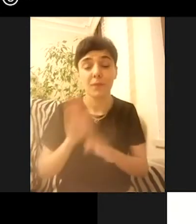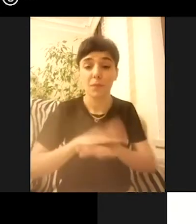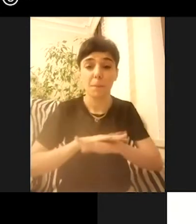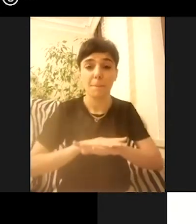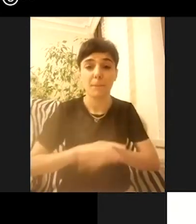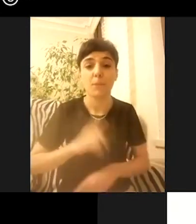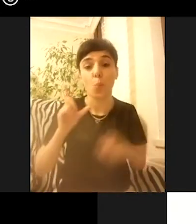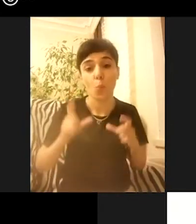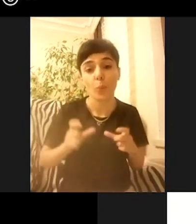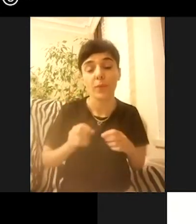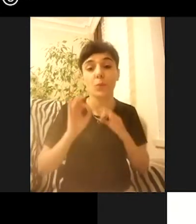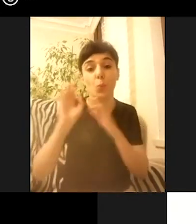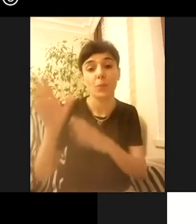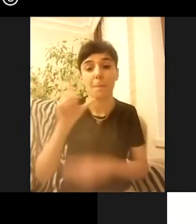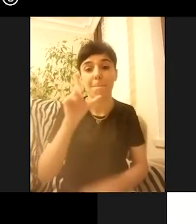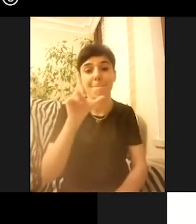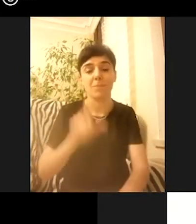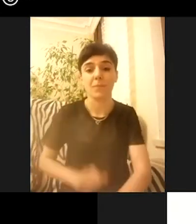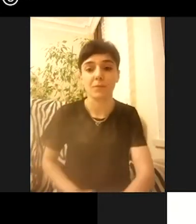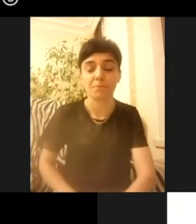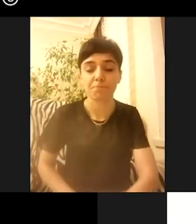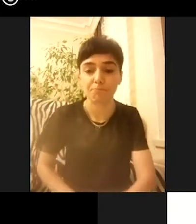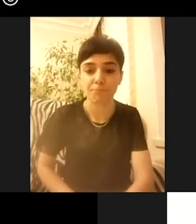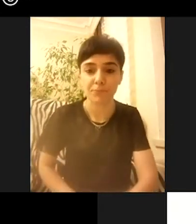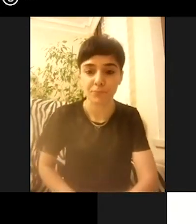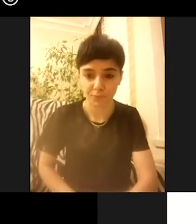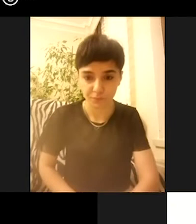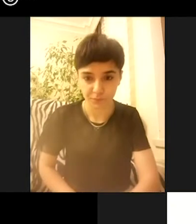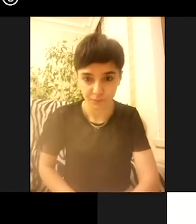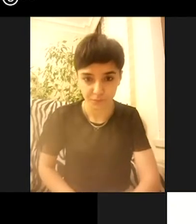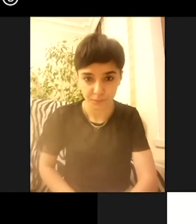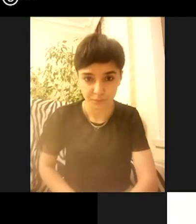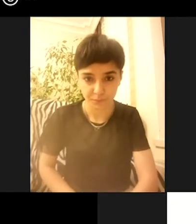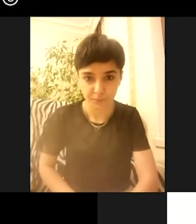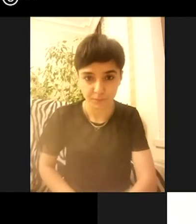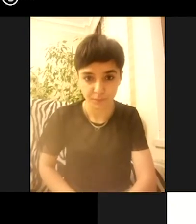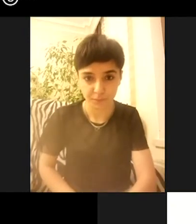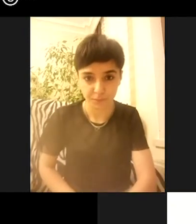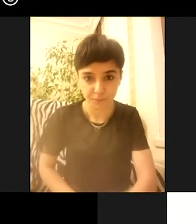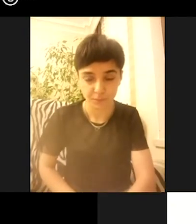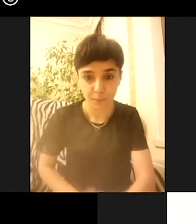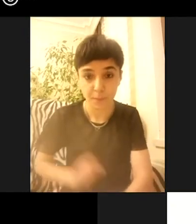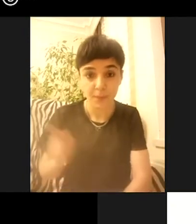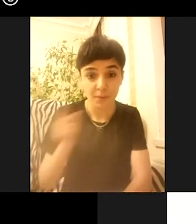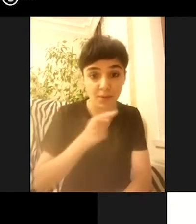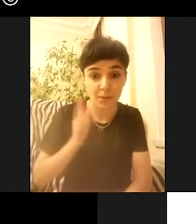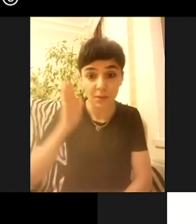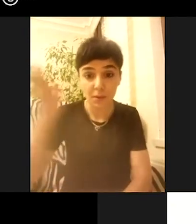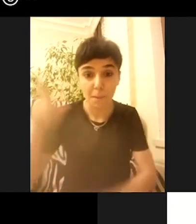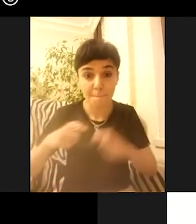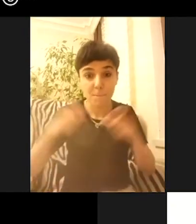progress because you're out? Like, does this complicate your relationship to outness?